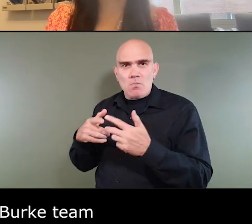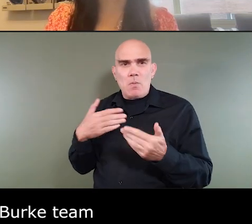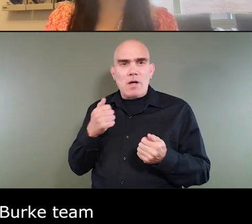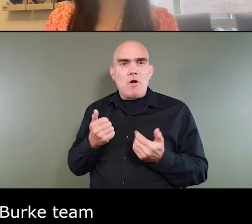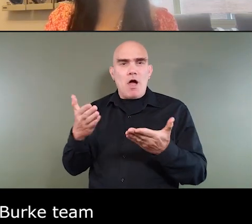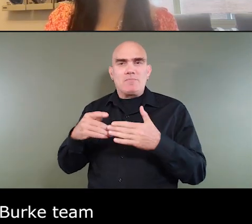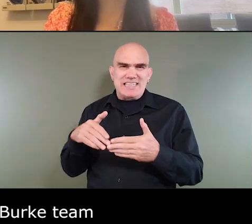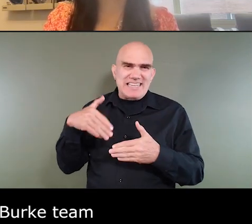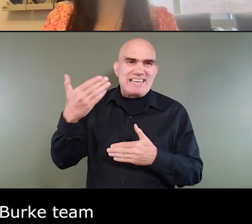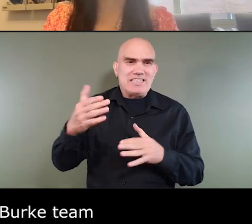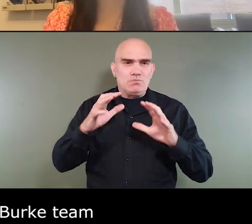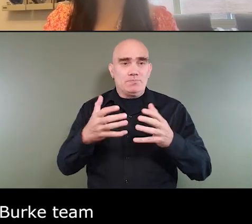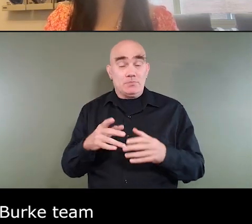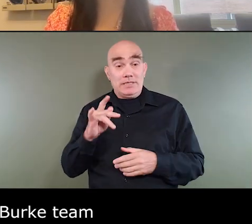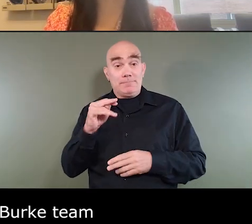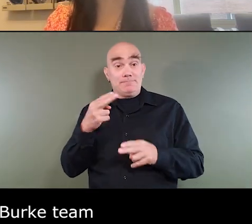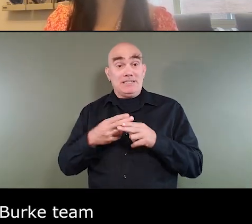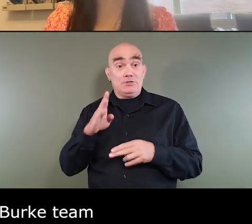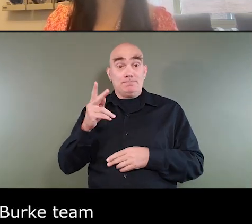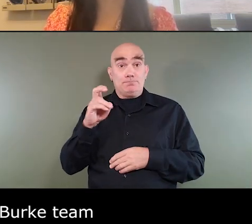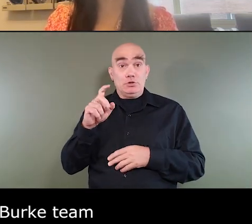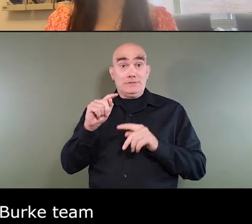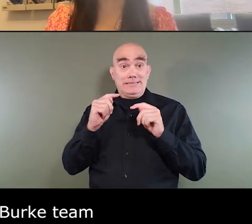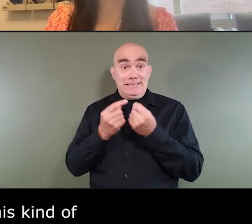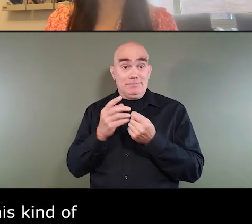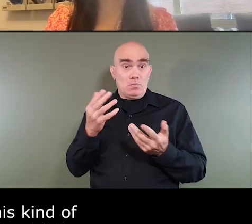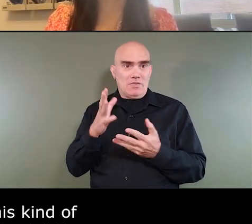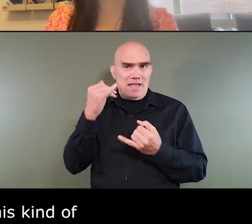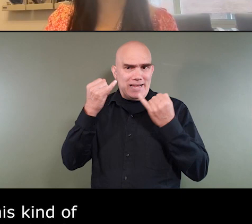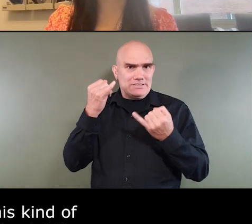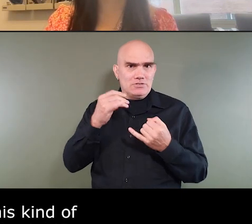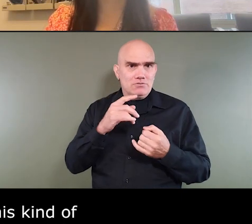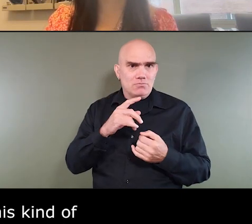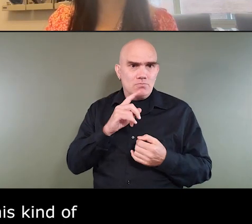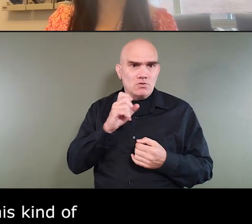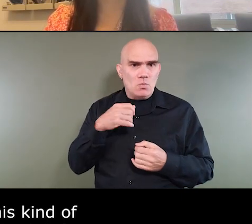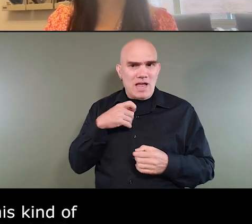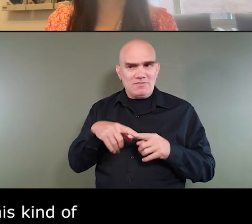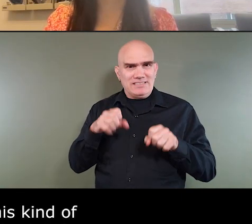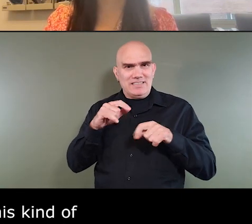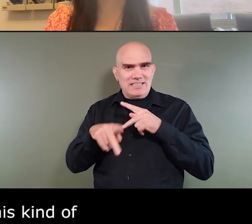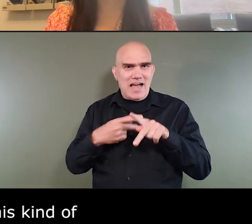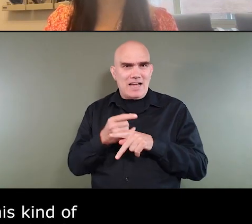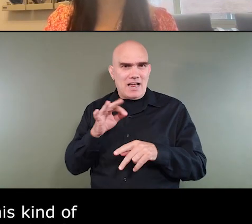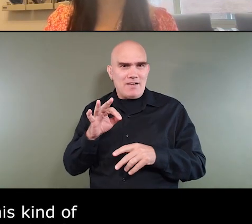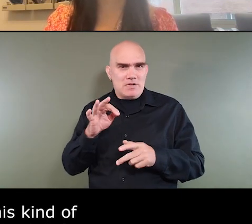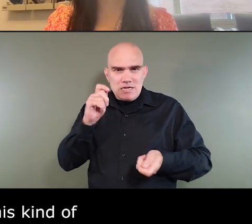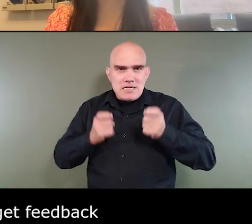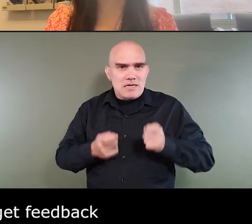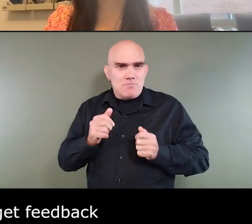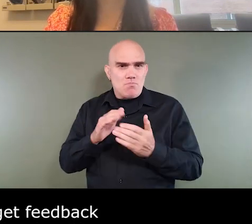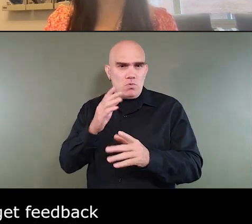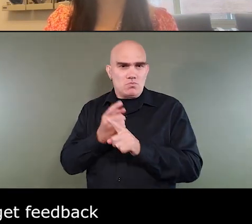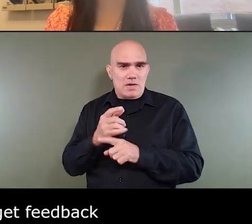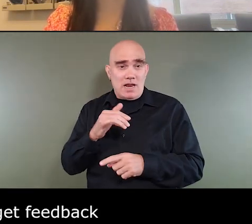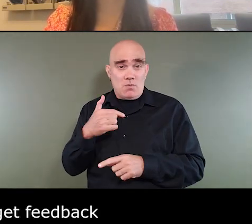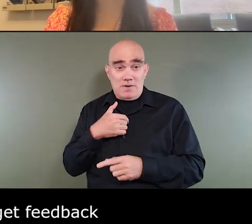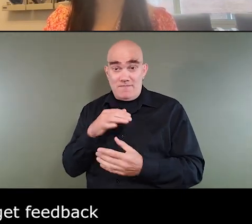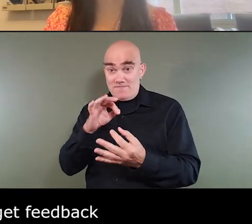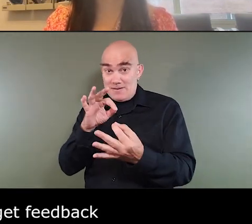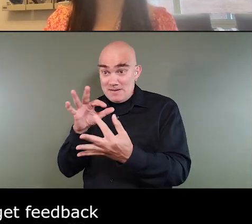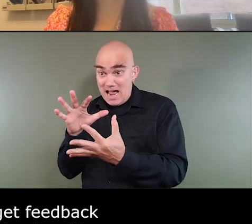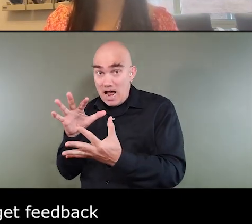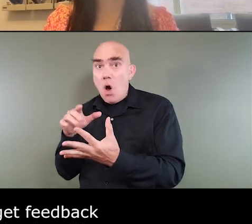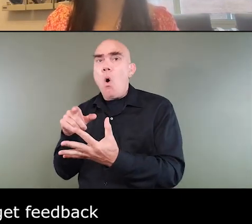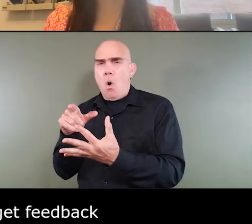Kim mentioned the Burke team and what their ideas were. And so we take this kind of iterative approach, right? Like we try, we